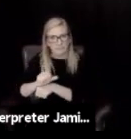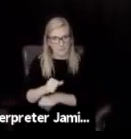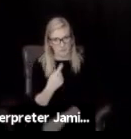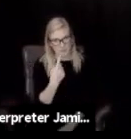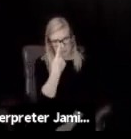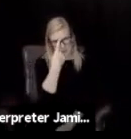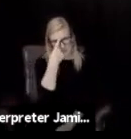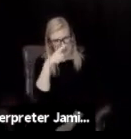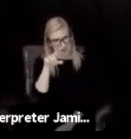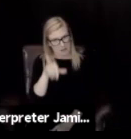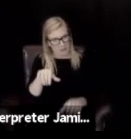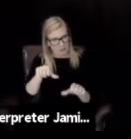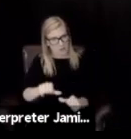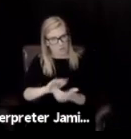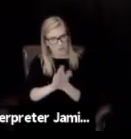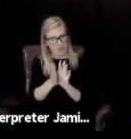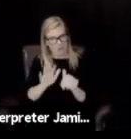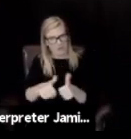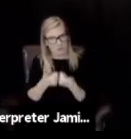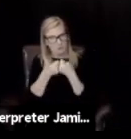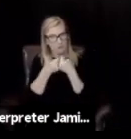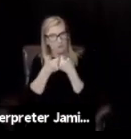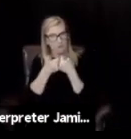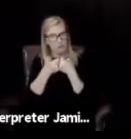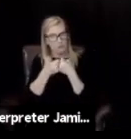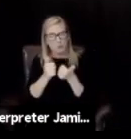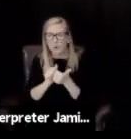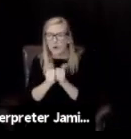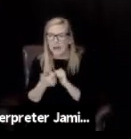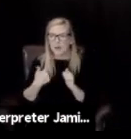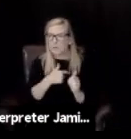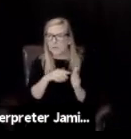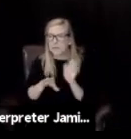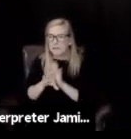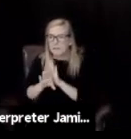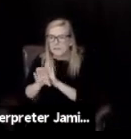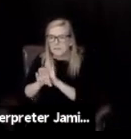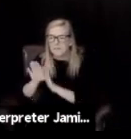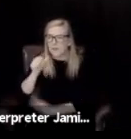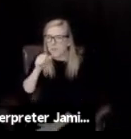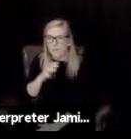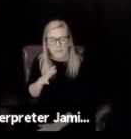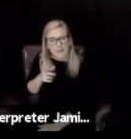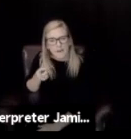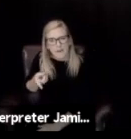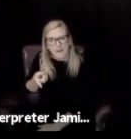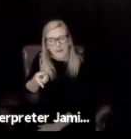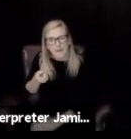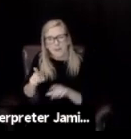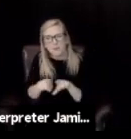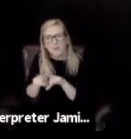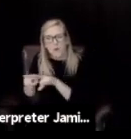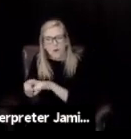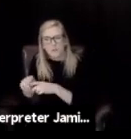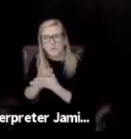a challenge, right? So how do we develop women to also be